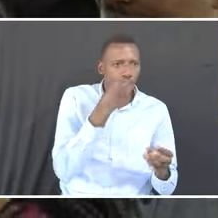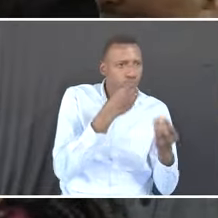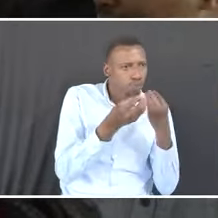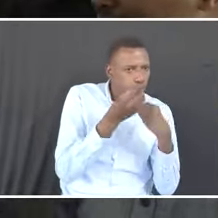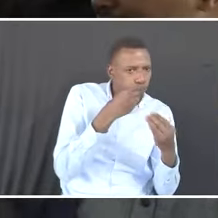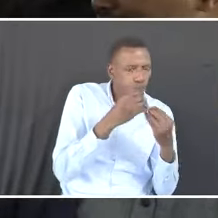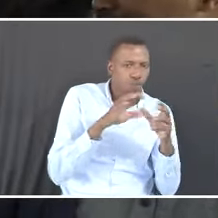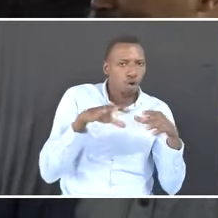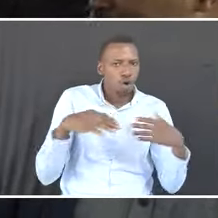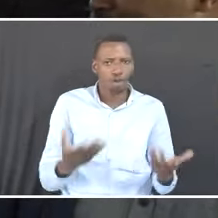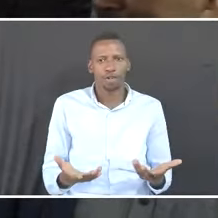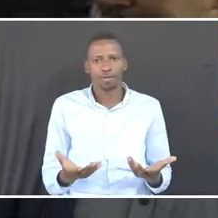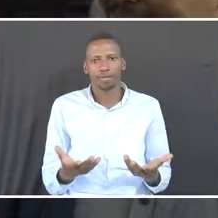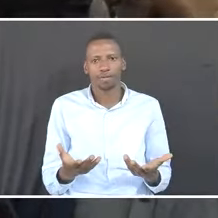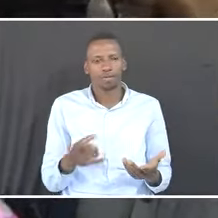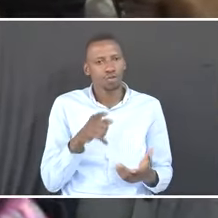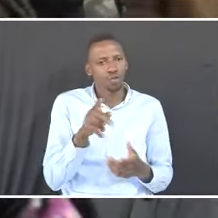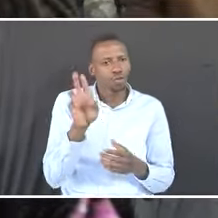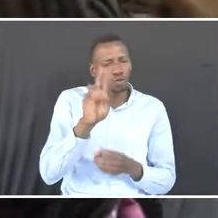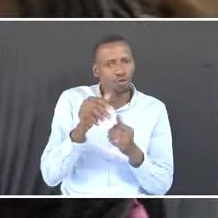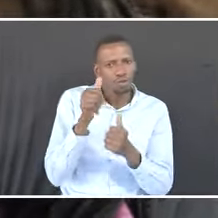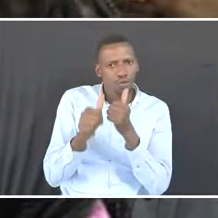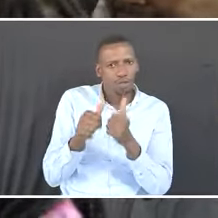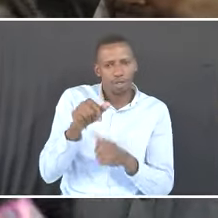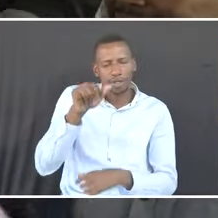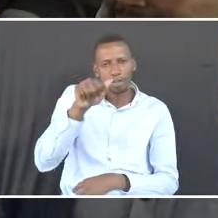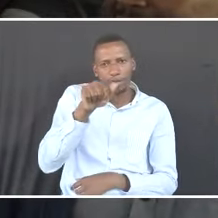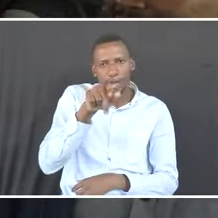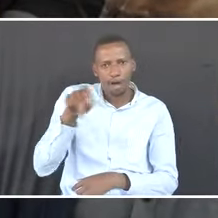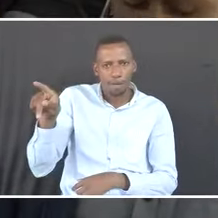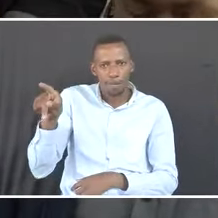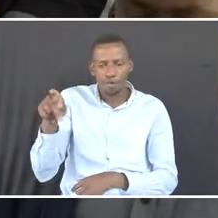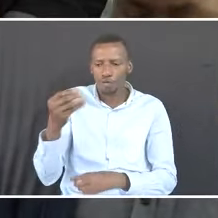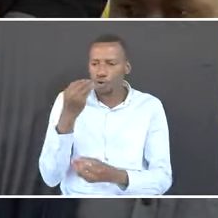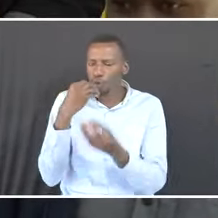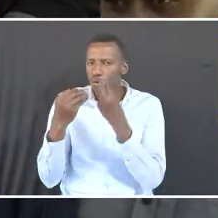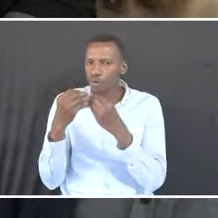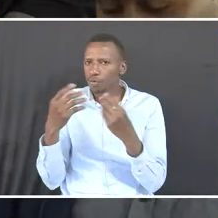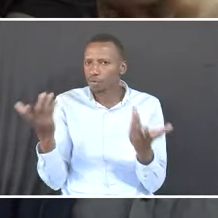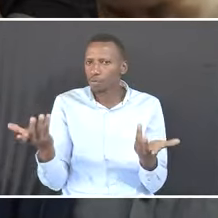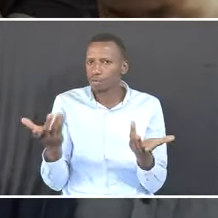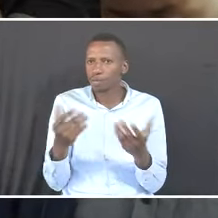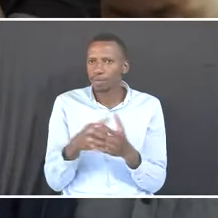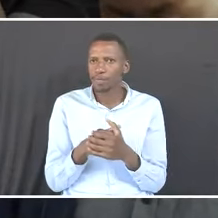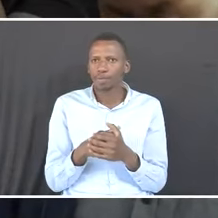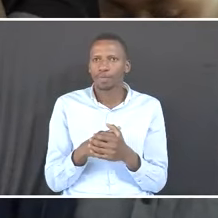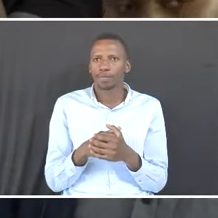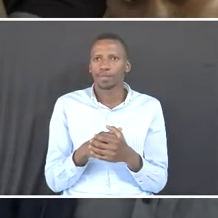What software did you use to chew food?